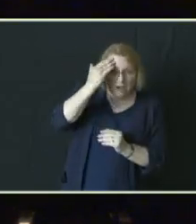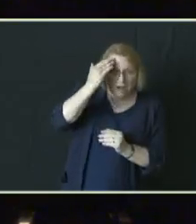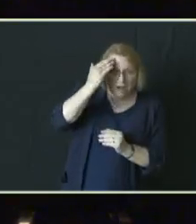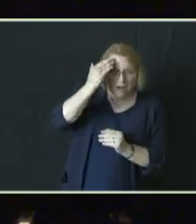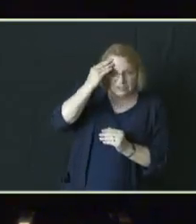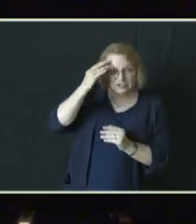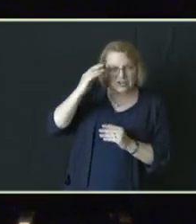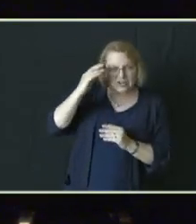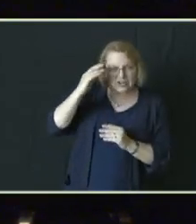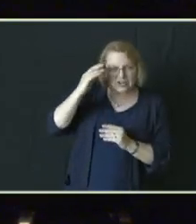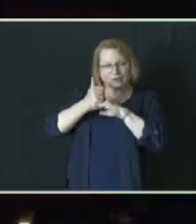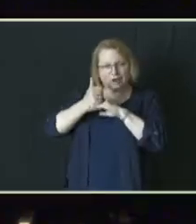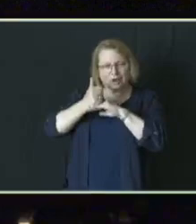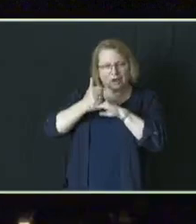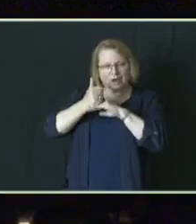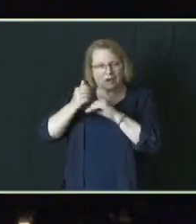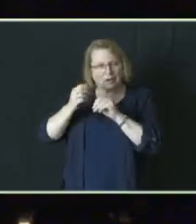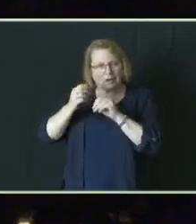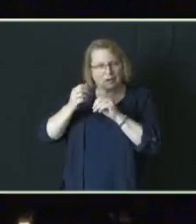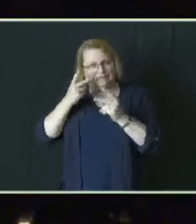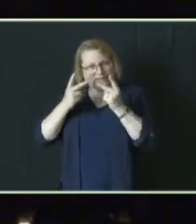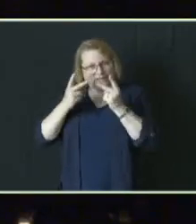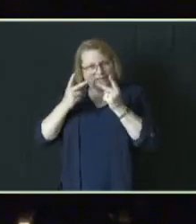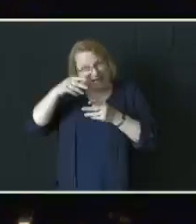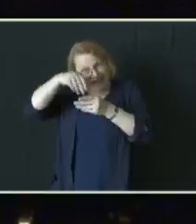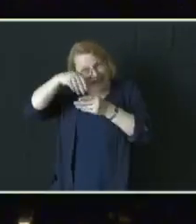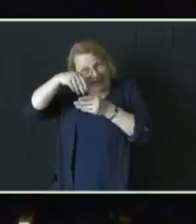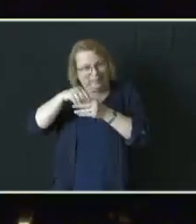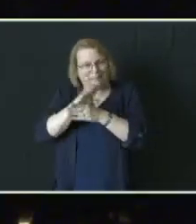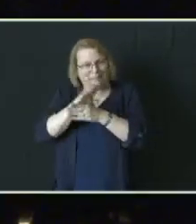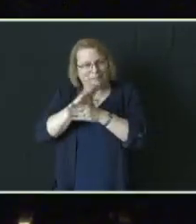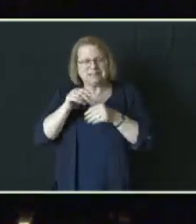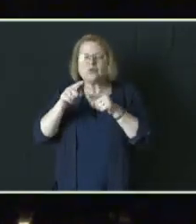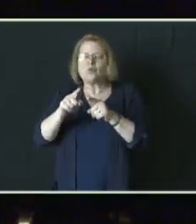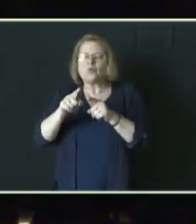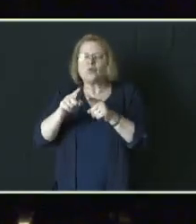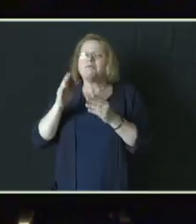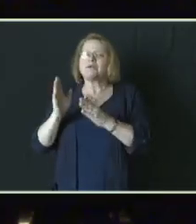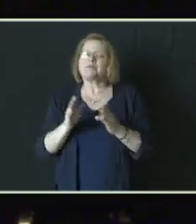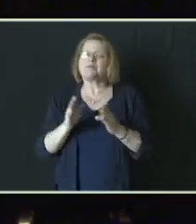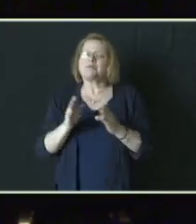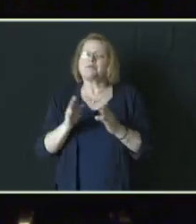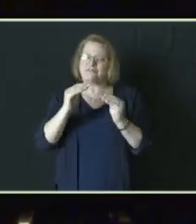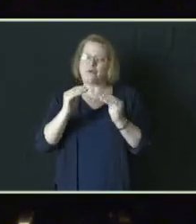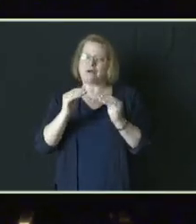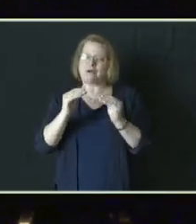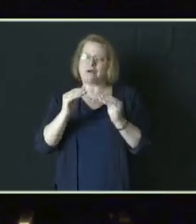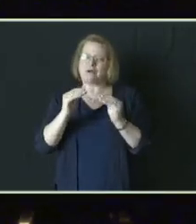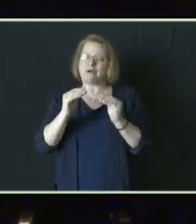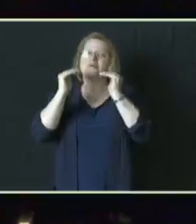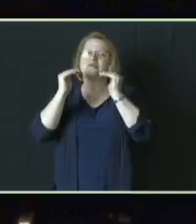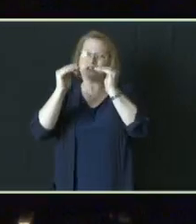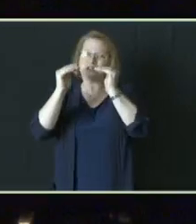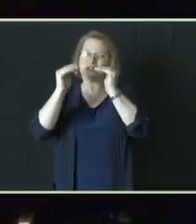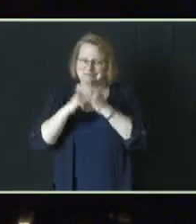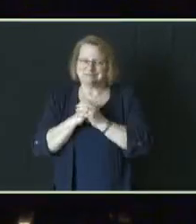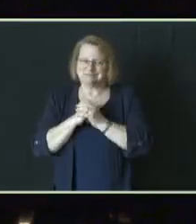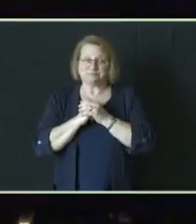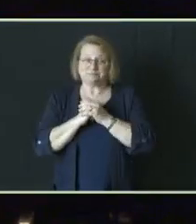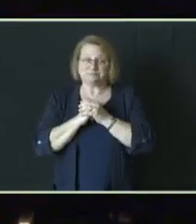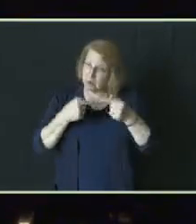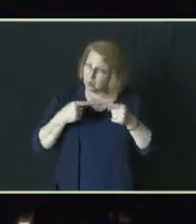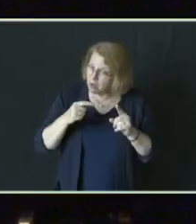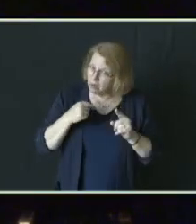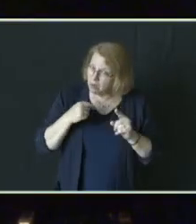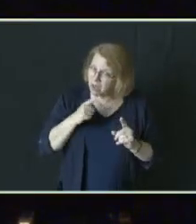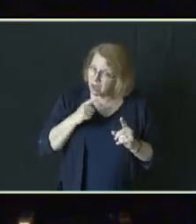visibility within the organization while preparing for future promotions. Now, I must admit, while I was pursuing